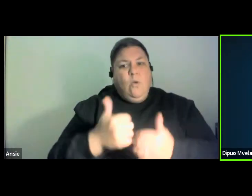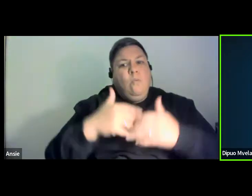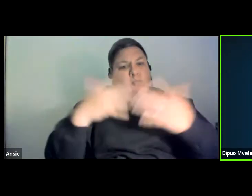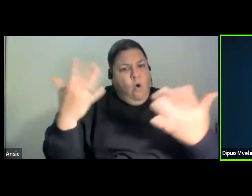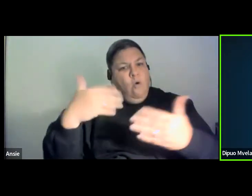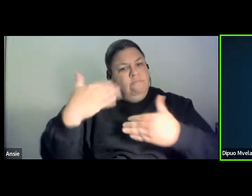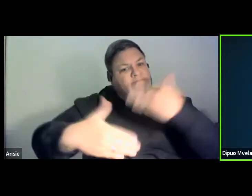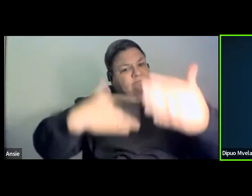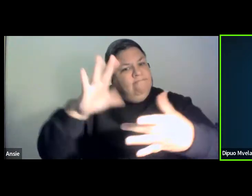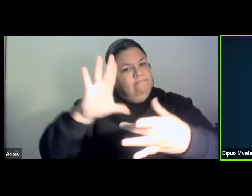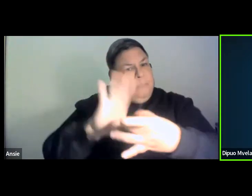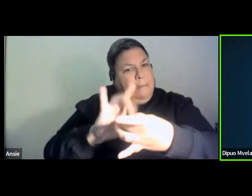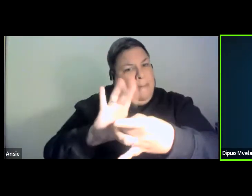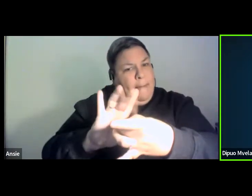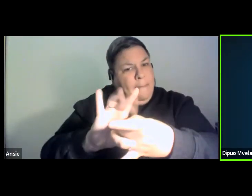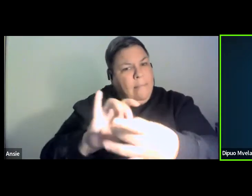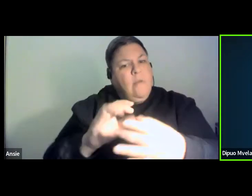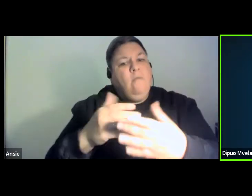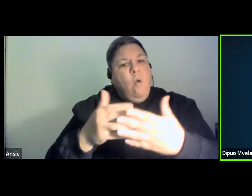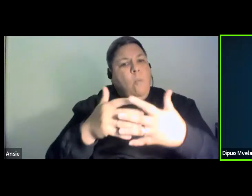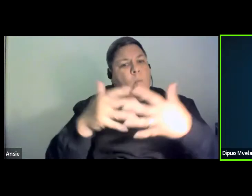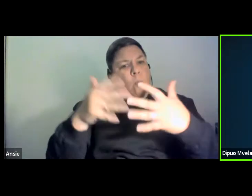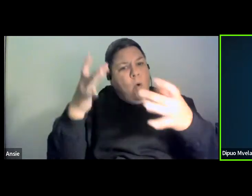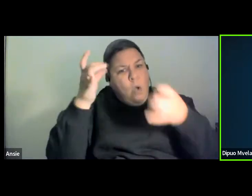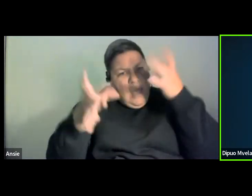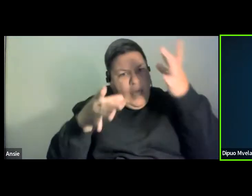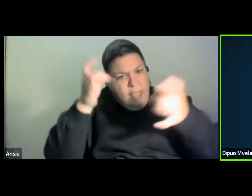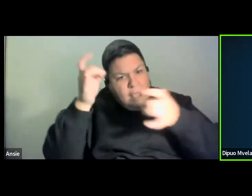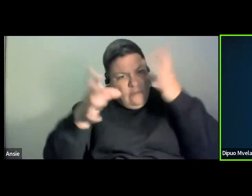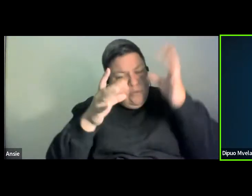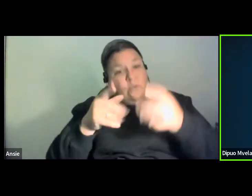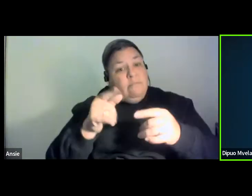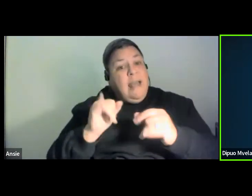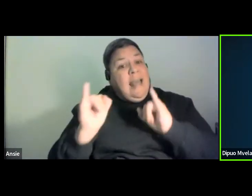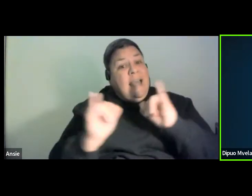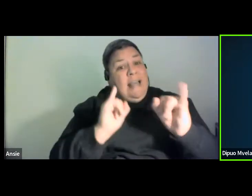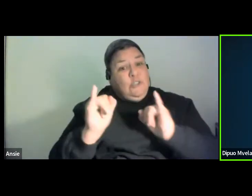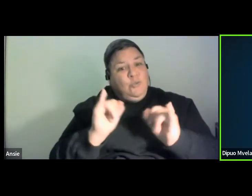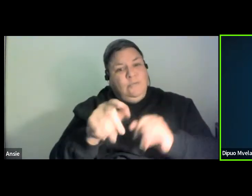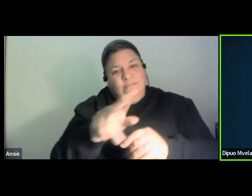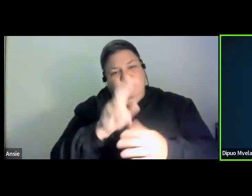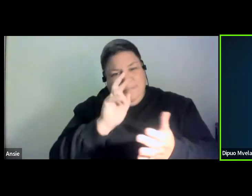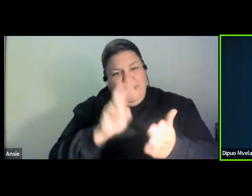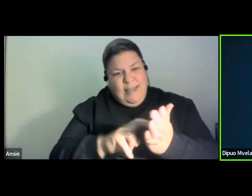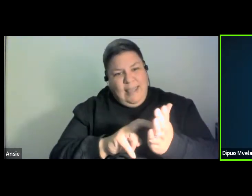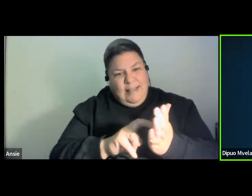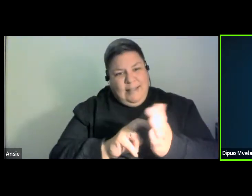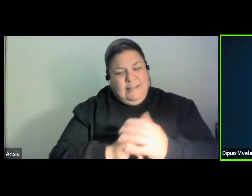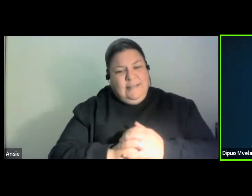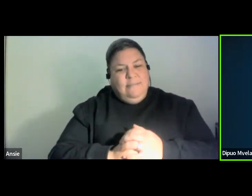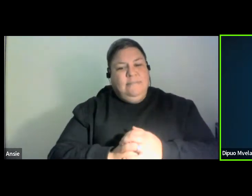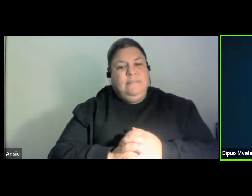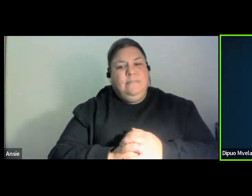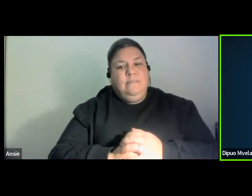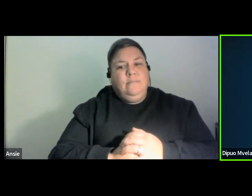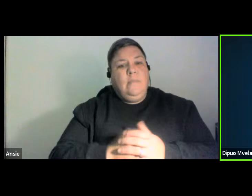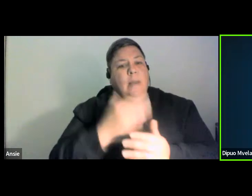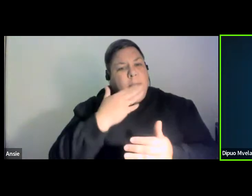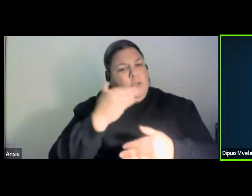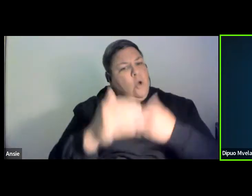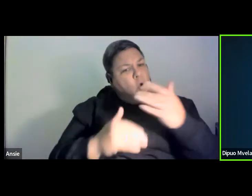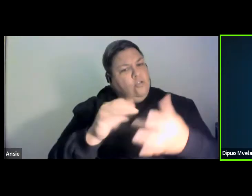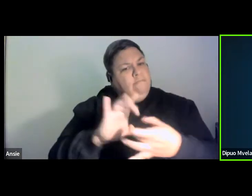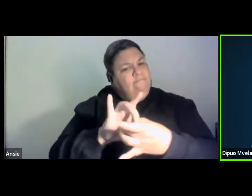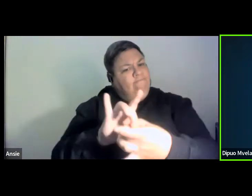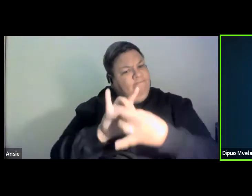where we can bring you further clarity on issues that matters to you and your clients. Please continue engaging with